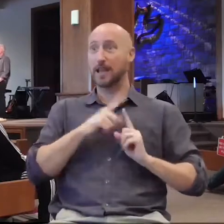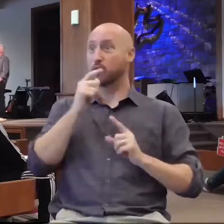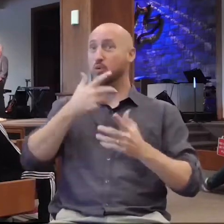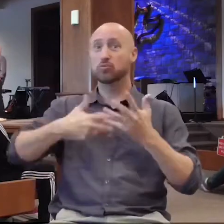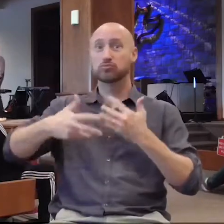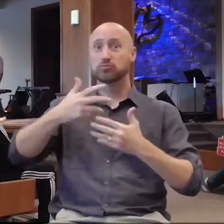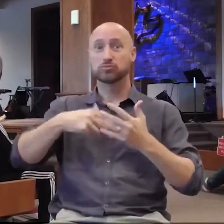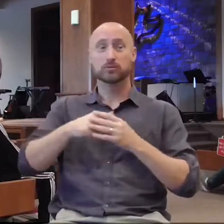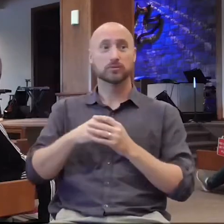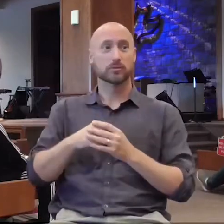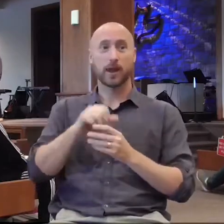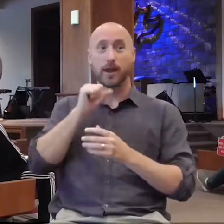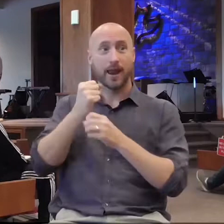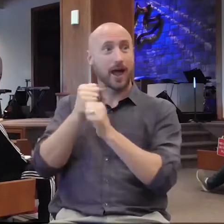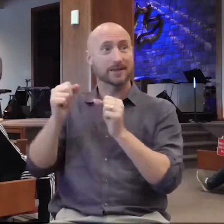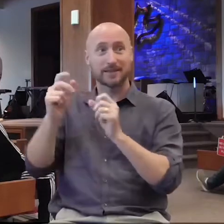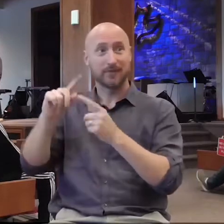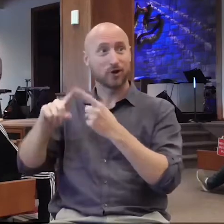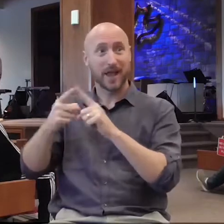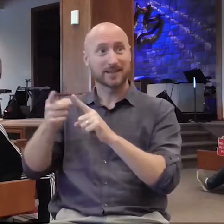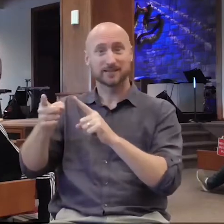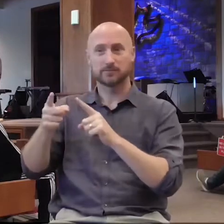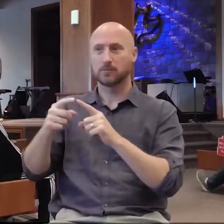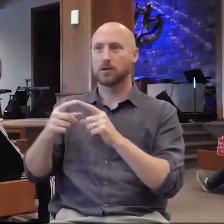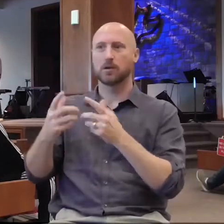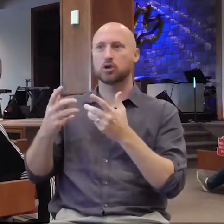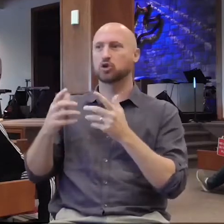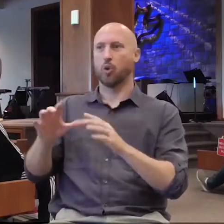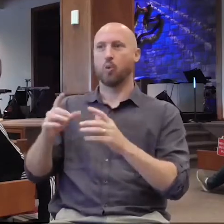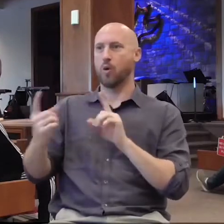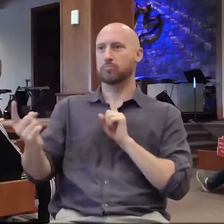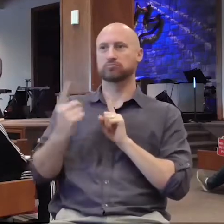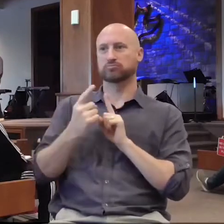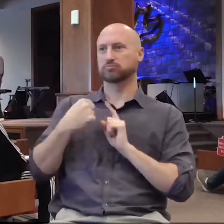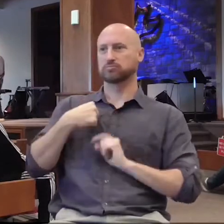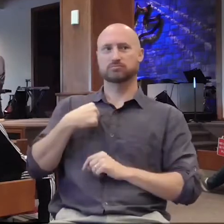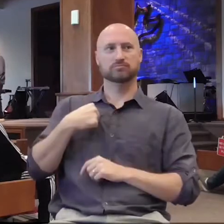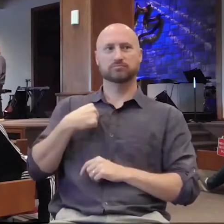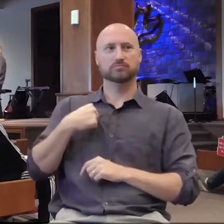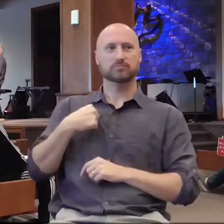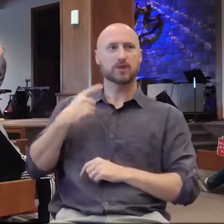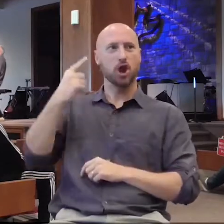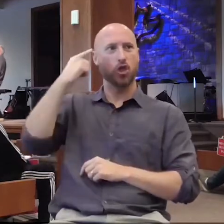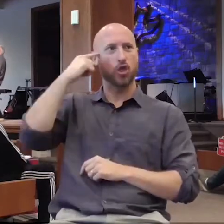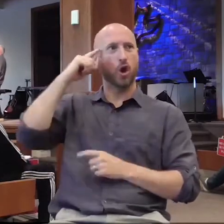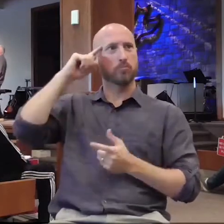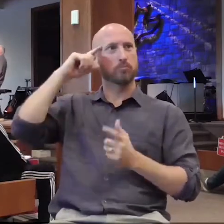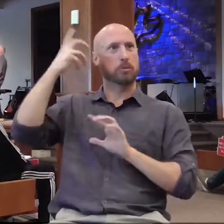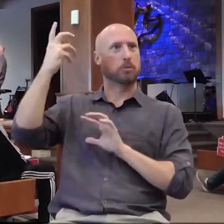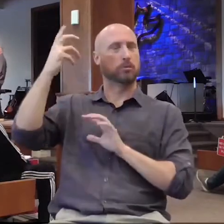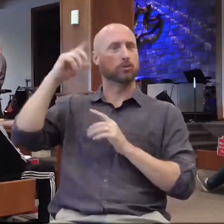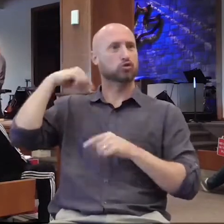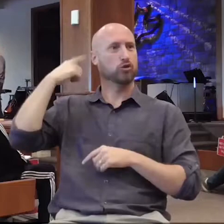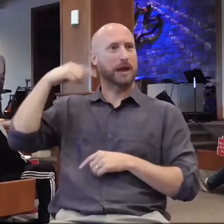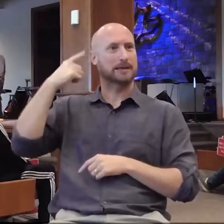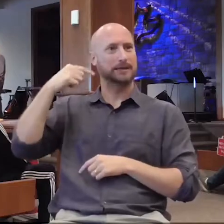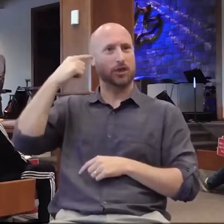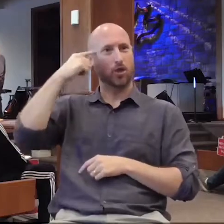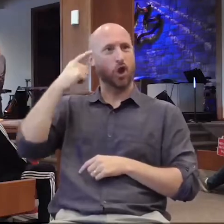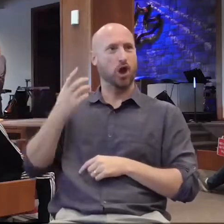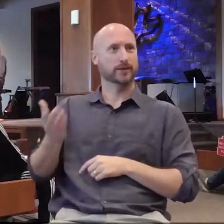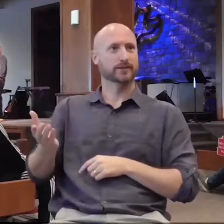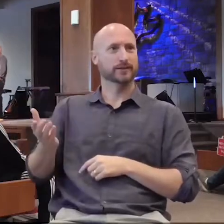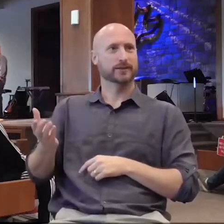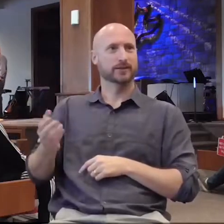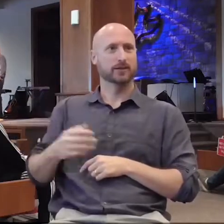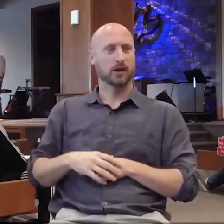first of all, your unsaved friends didn't want to hang around with you because they thought you flipped your lid and you've already heard it. Here we go. We're going to hear it again.